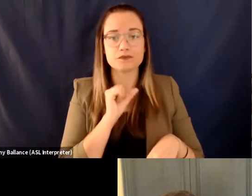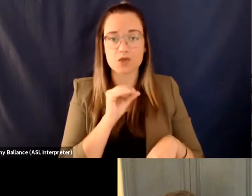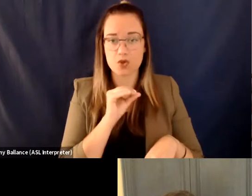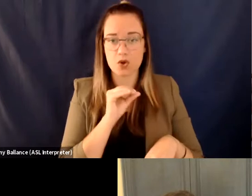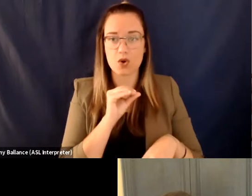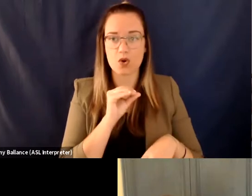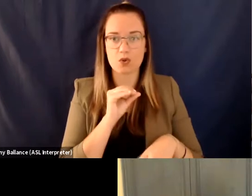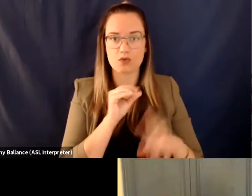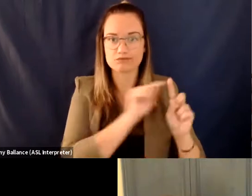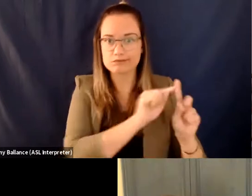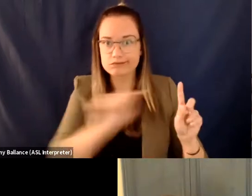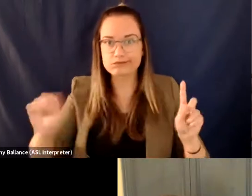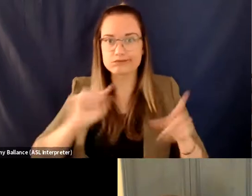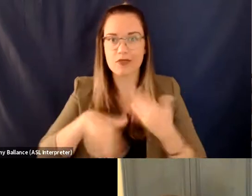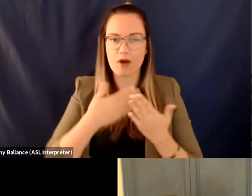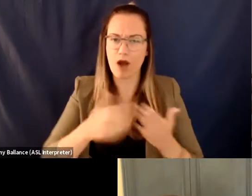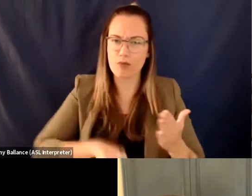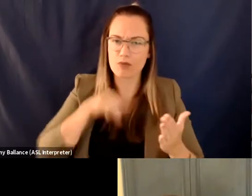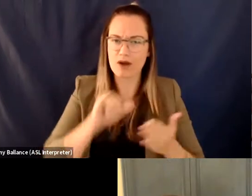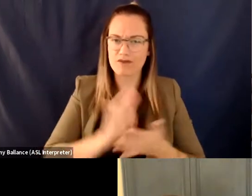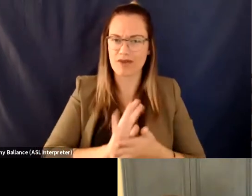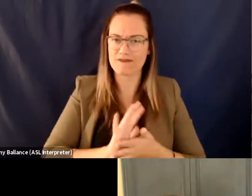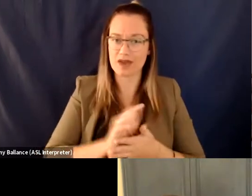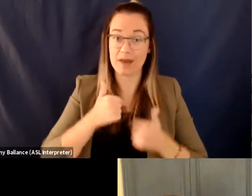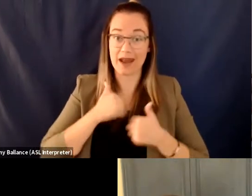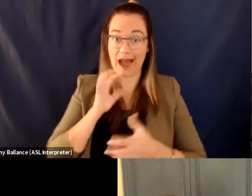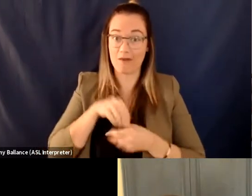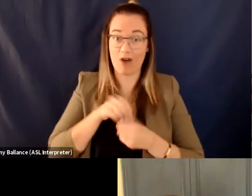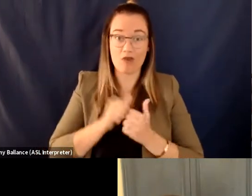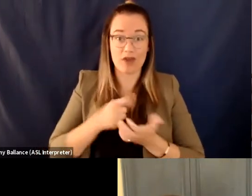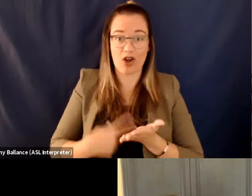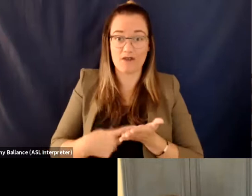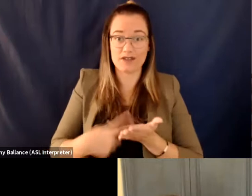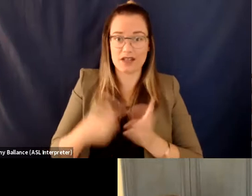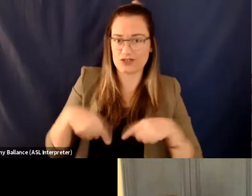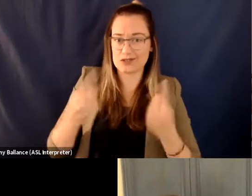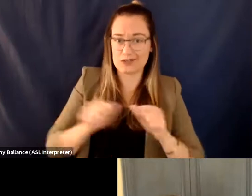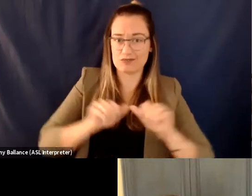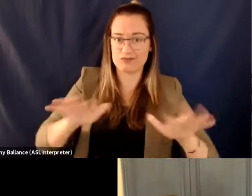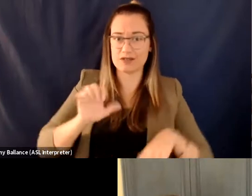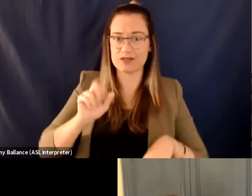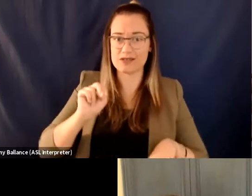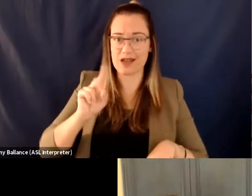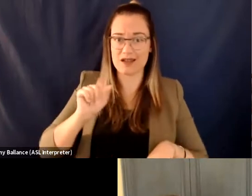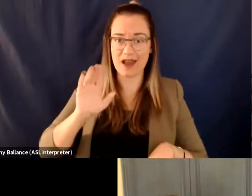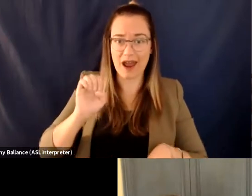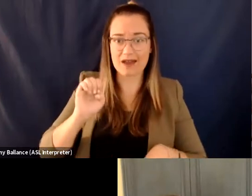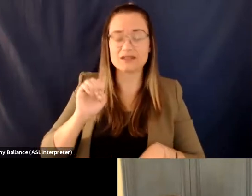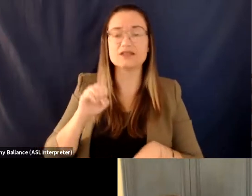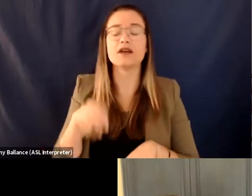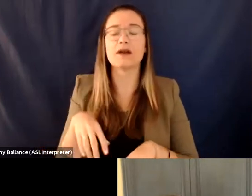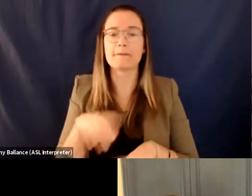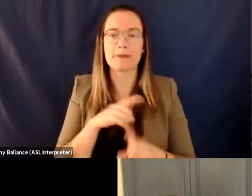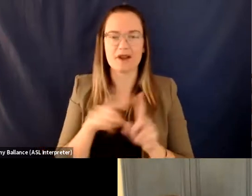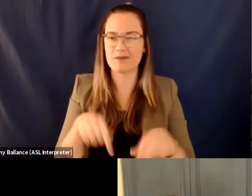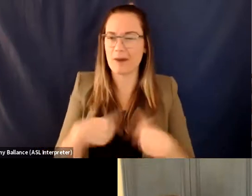so they all really are proud of the film and have been a big part of the conversation around the movie since its launch at Sundance. And I think it's been sort of